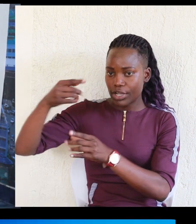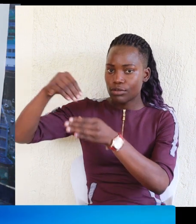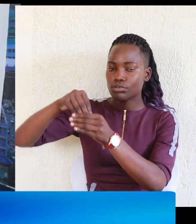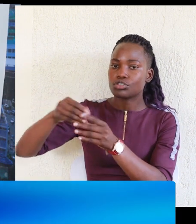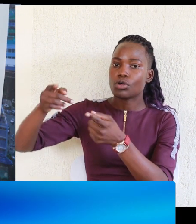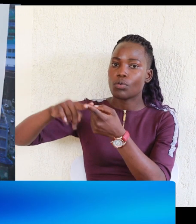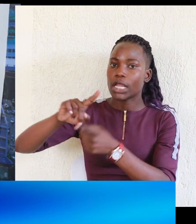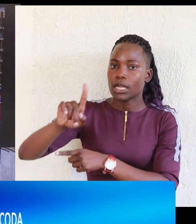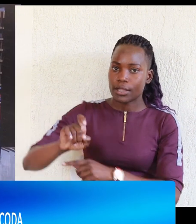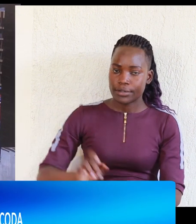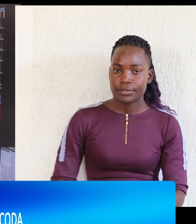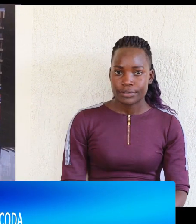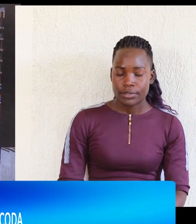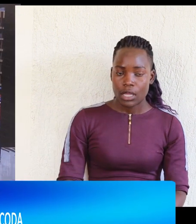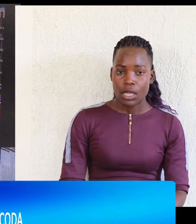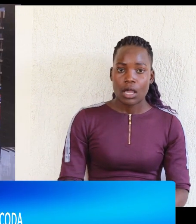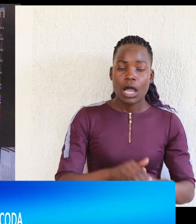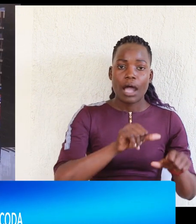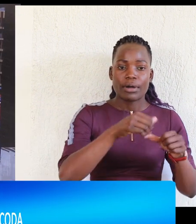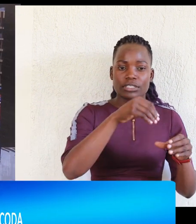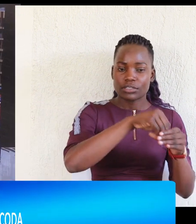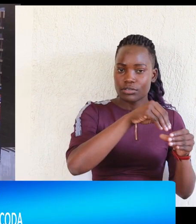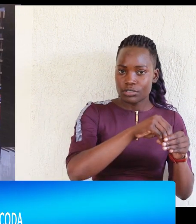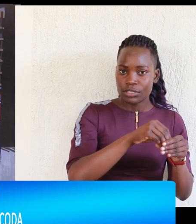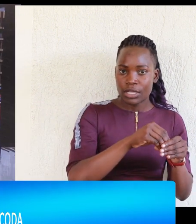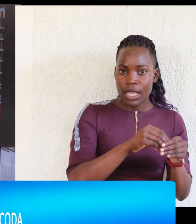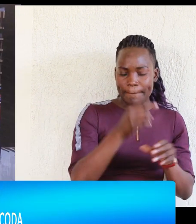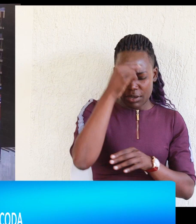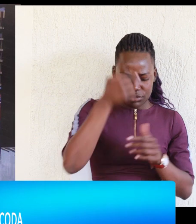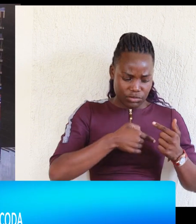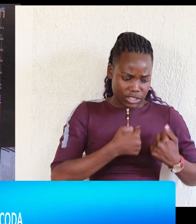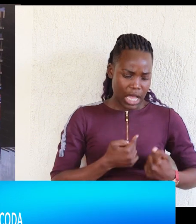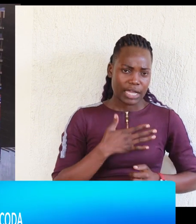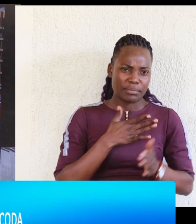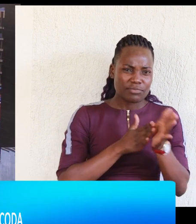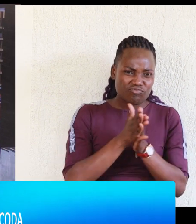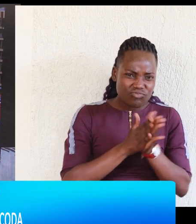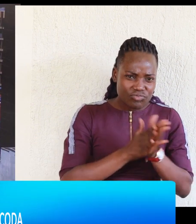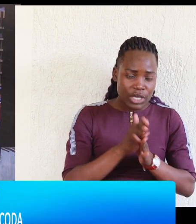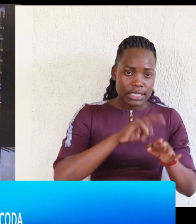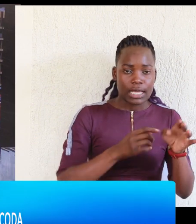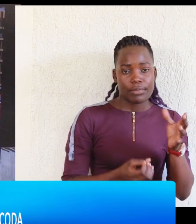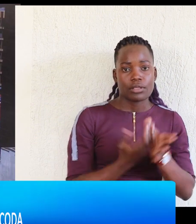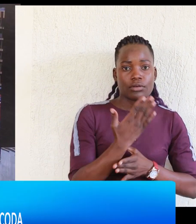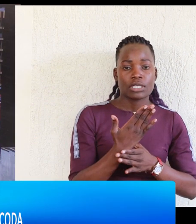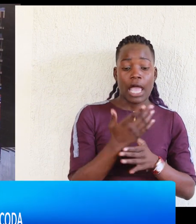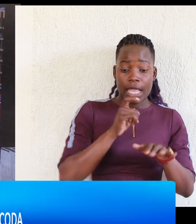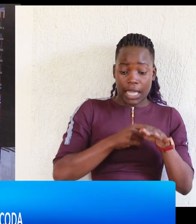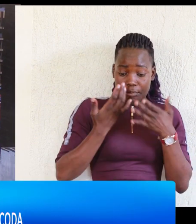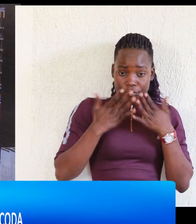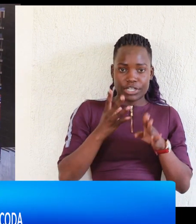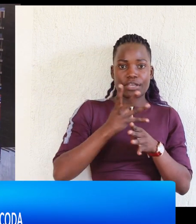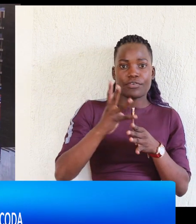inclusion? On inclusion, since it was really in my heart when I was growing up. Immediately after my high